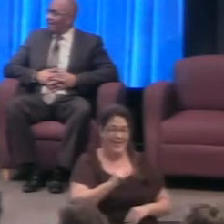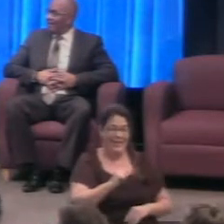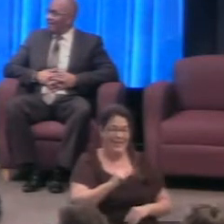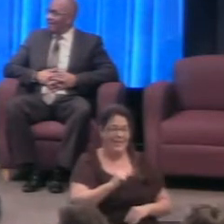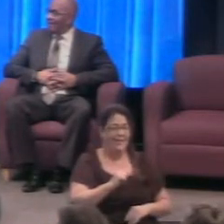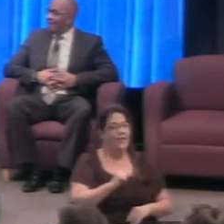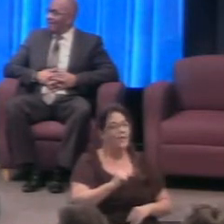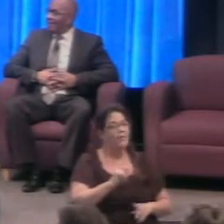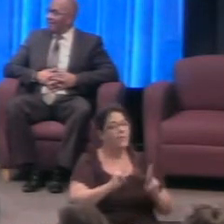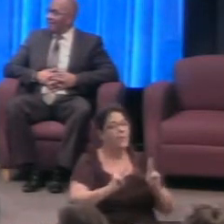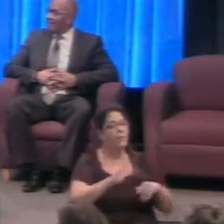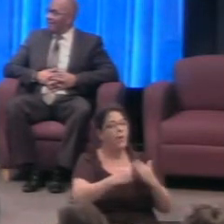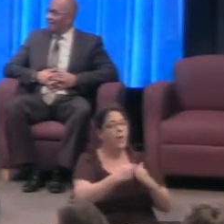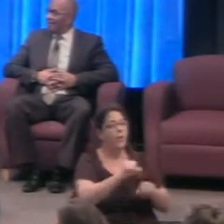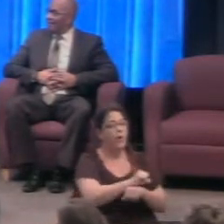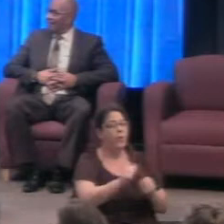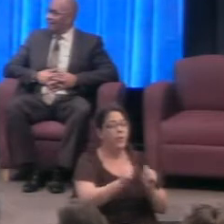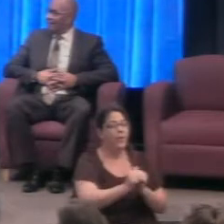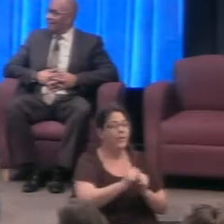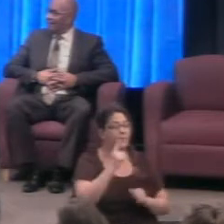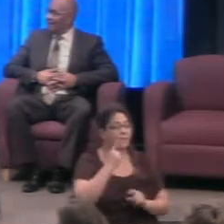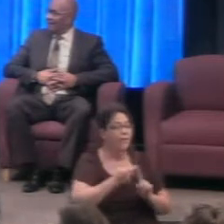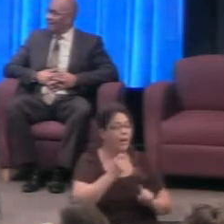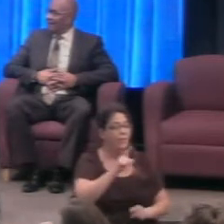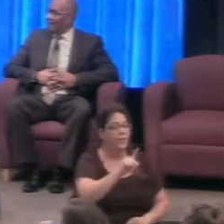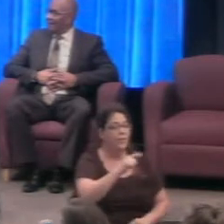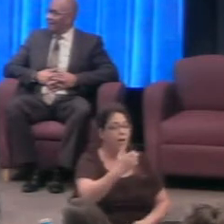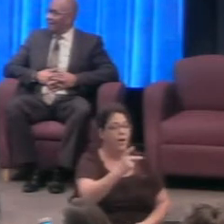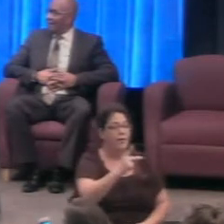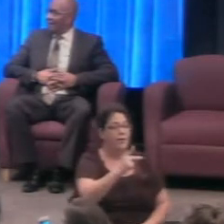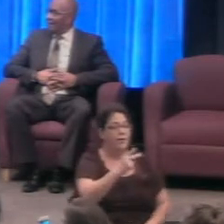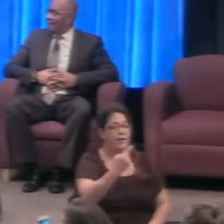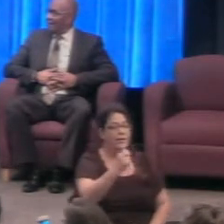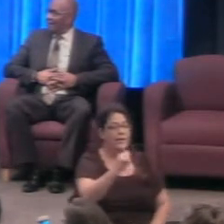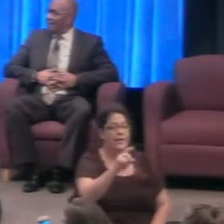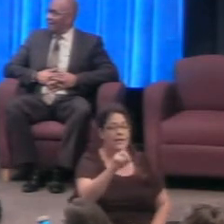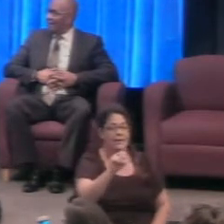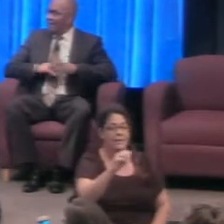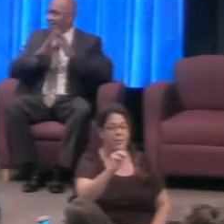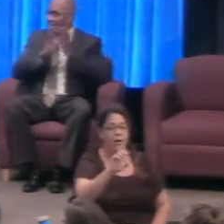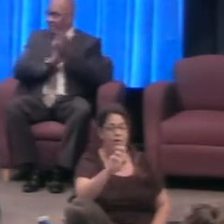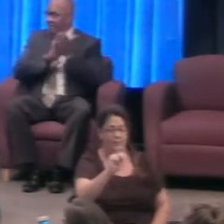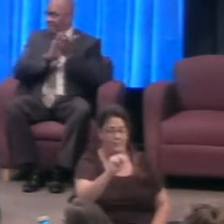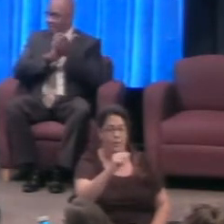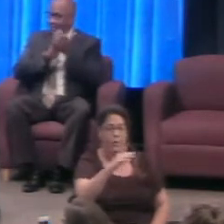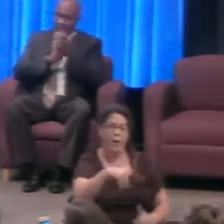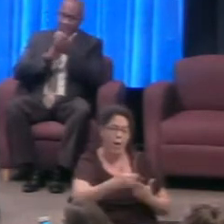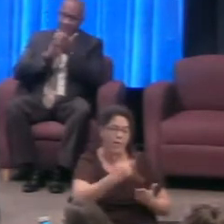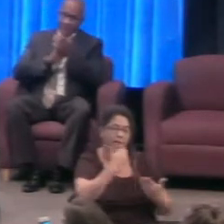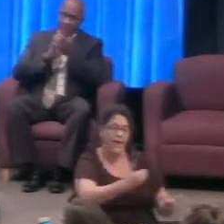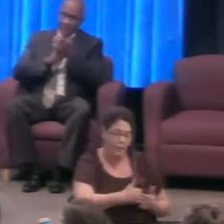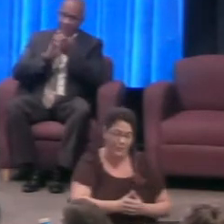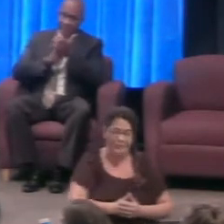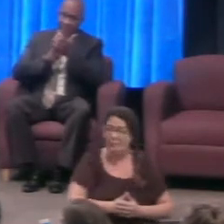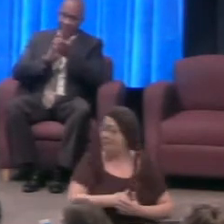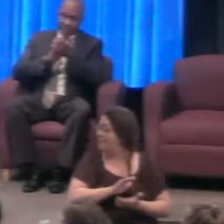Lockheed, and we are really going to miss you. Greg, thank you so much.